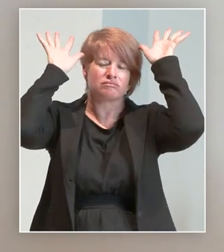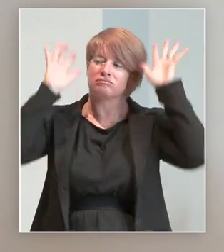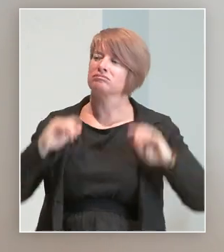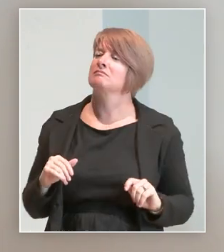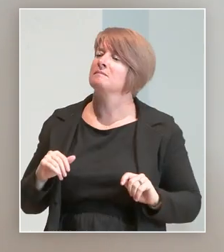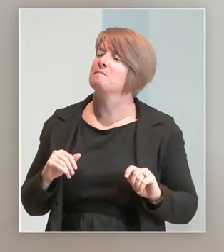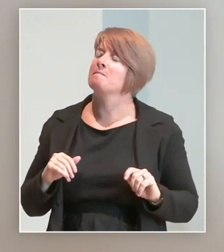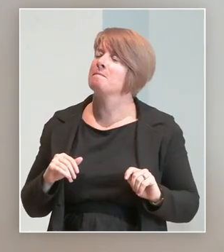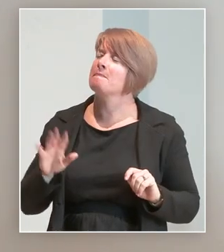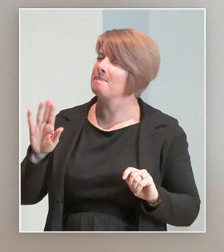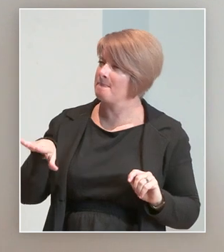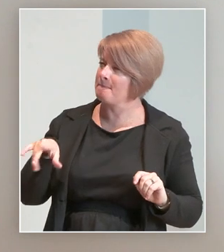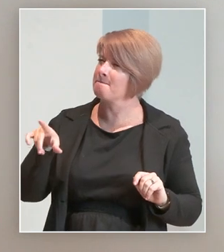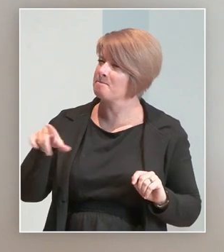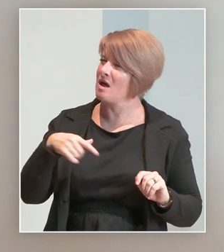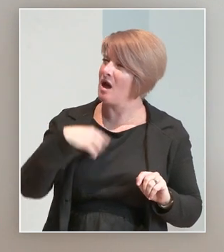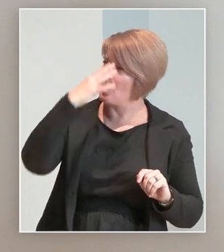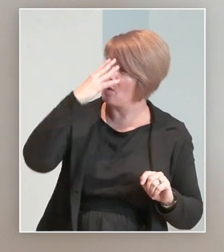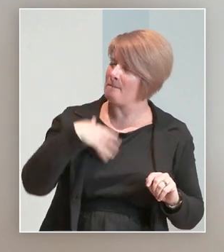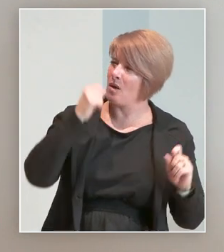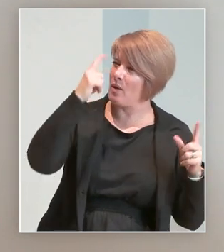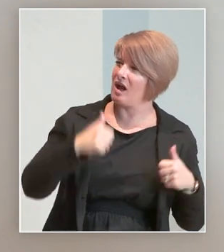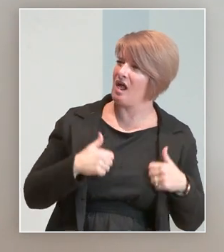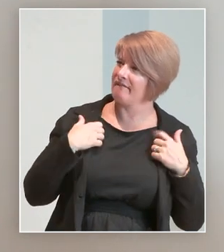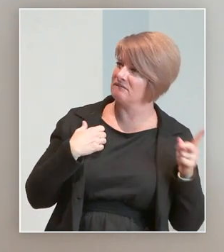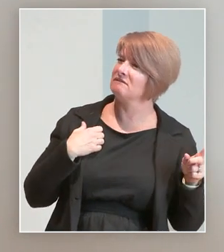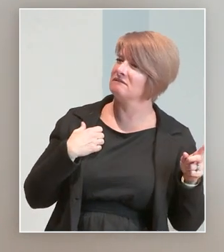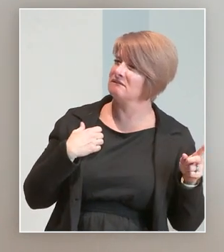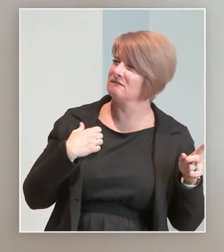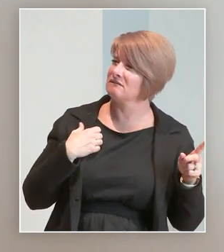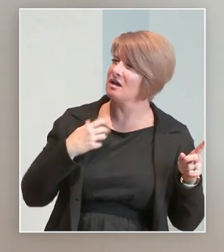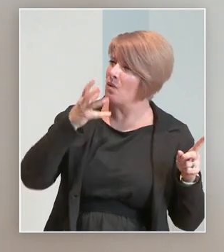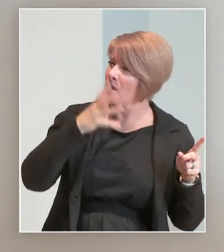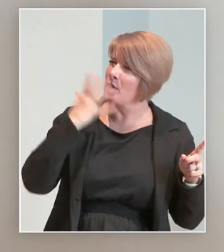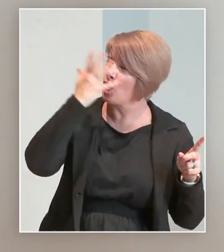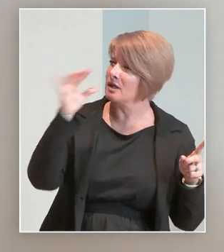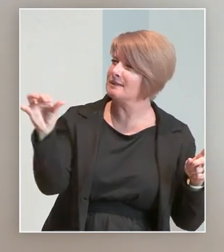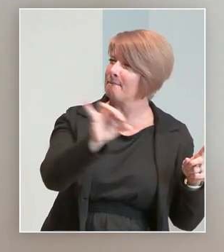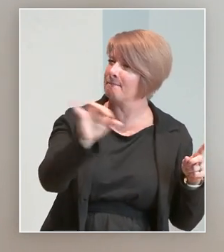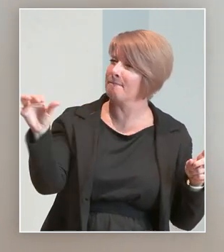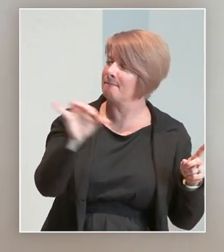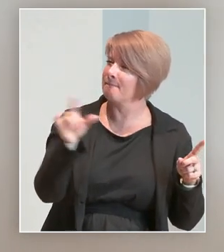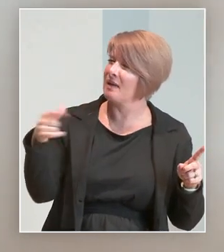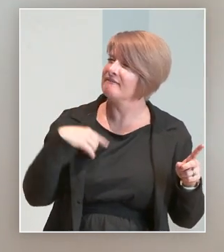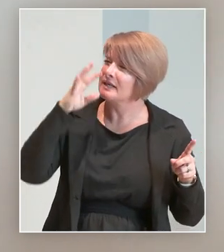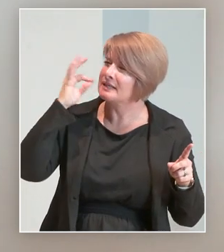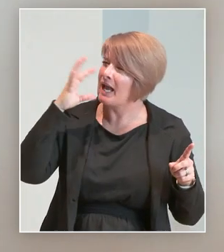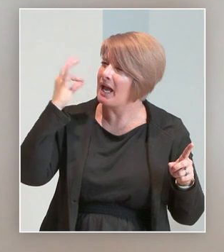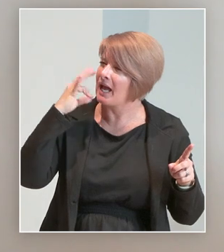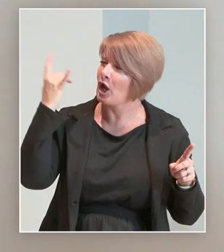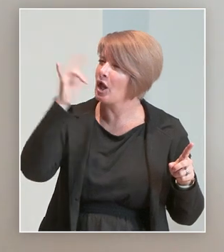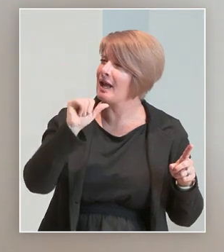reminds the woman in the dream of the waking life. The woman who looks like this woman seems to be holding a cat that looks